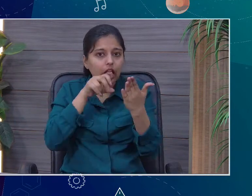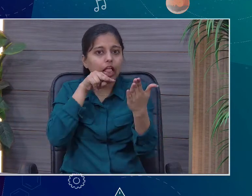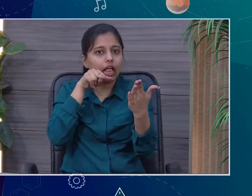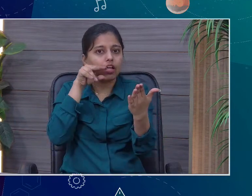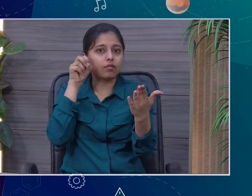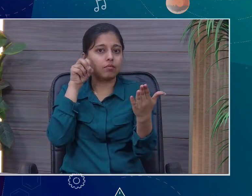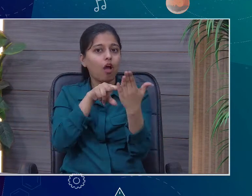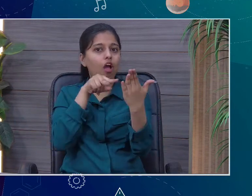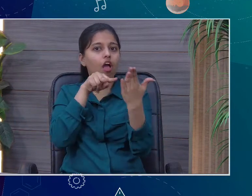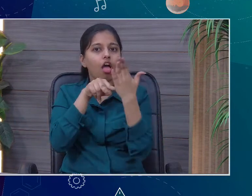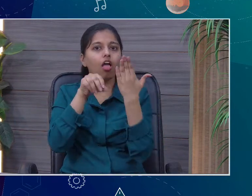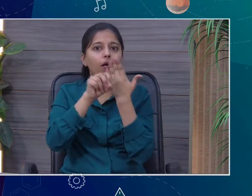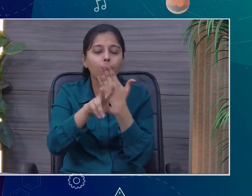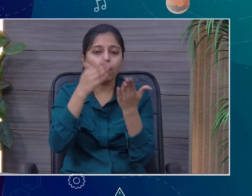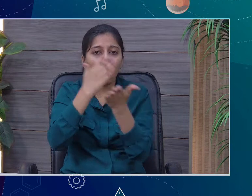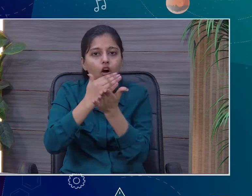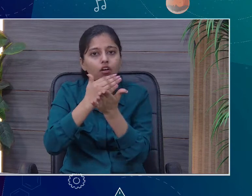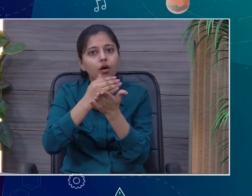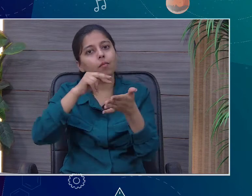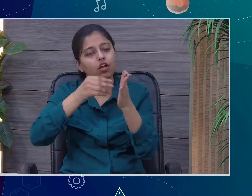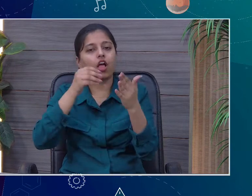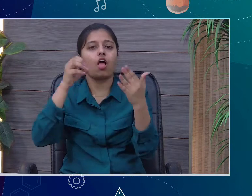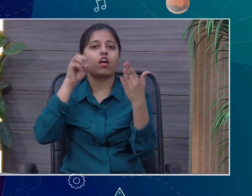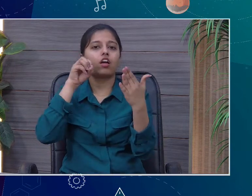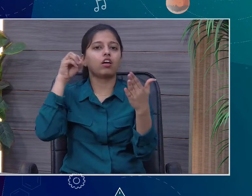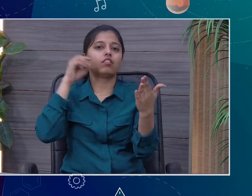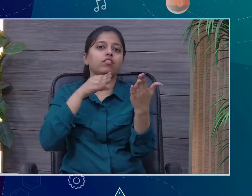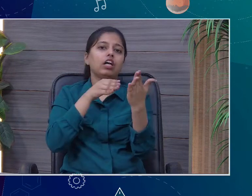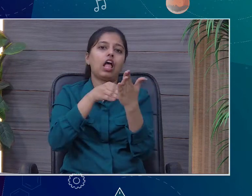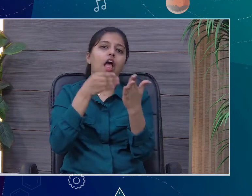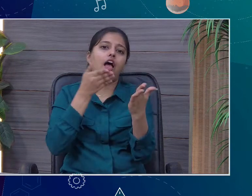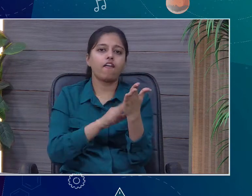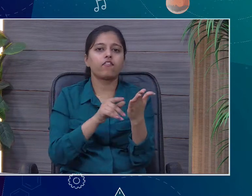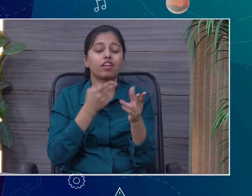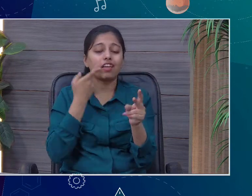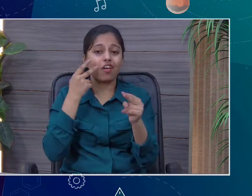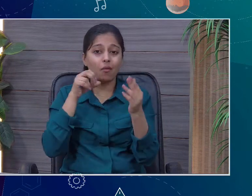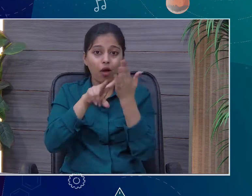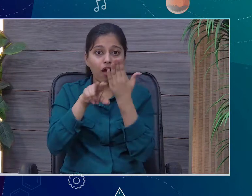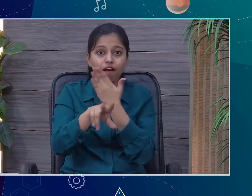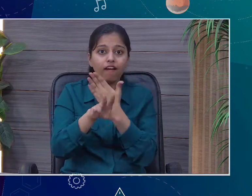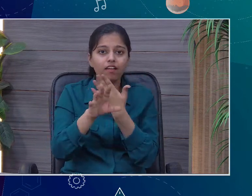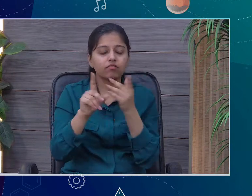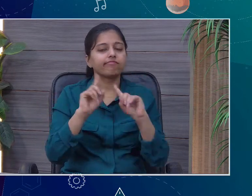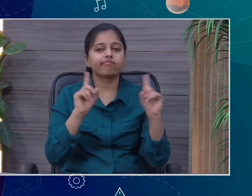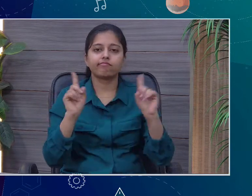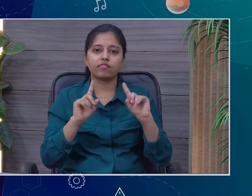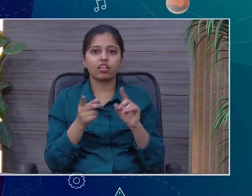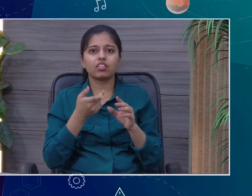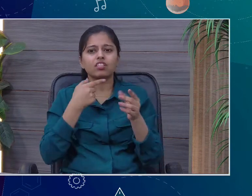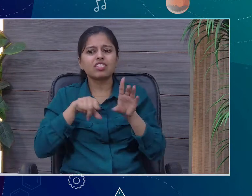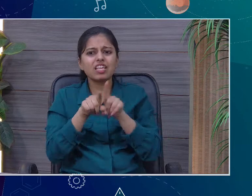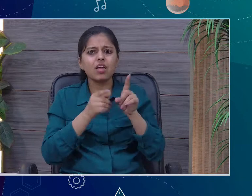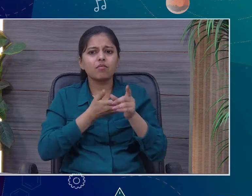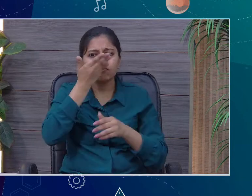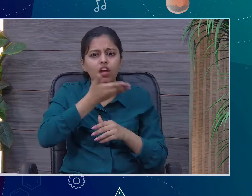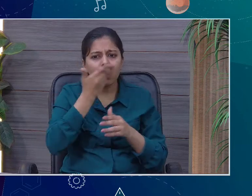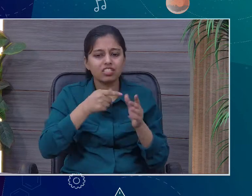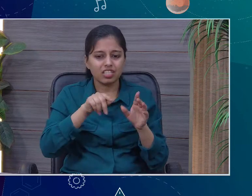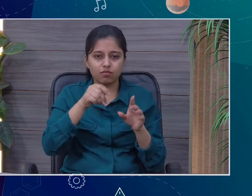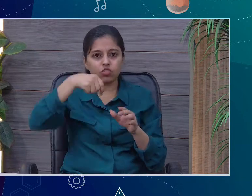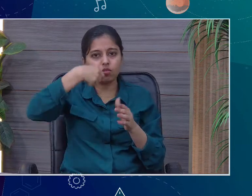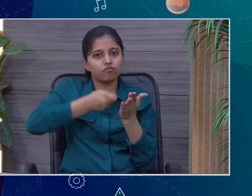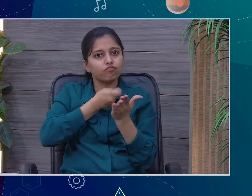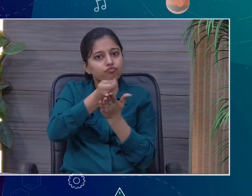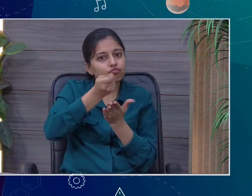it casts shadow. So we don't have to just make them feed. It is not kind of spoon feeding. They